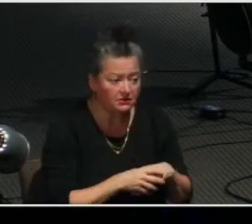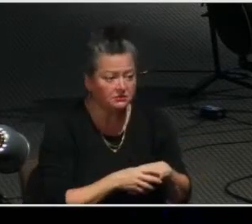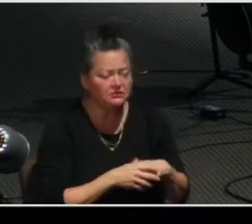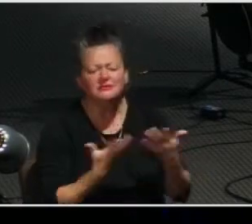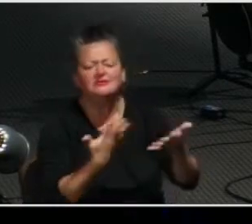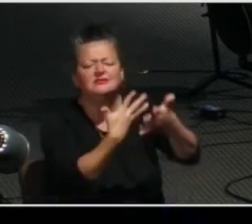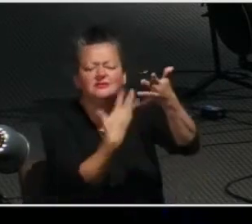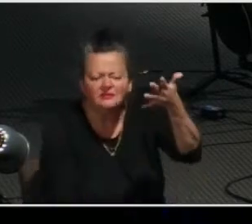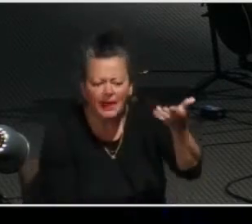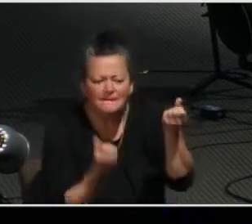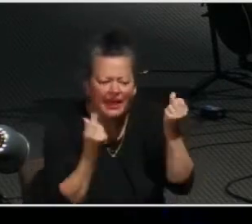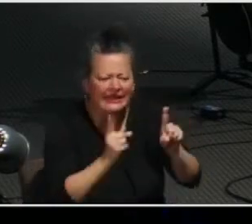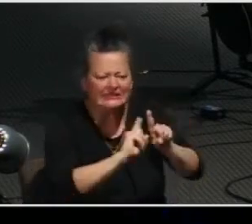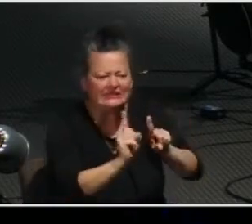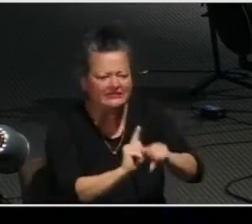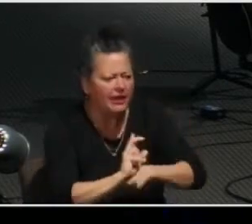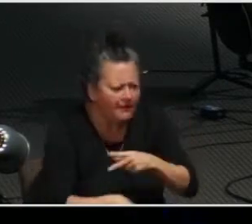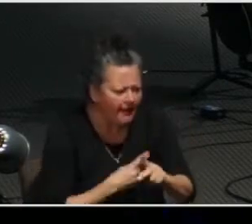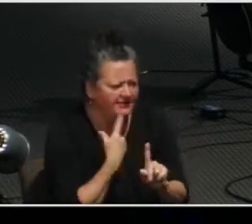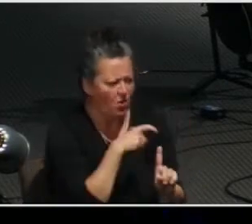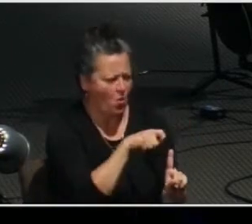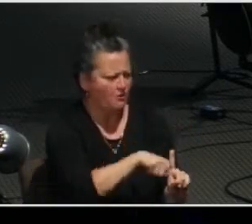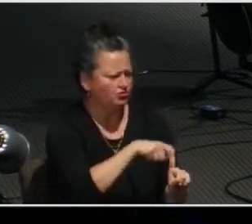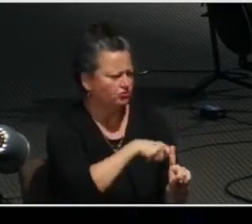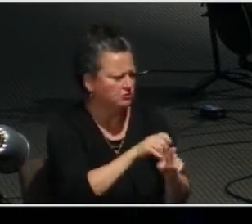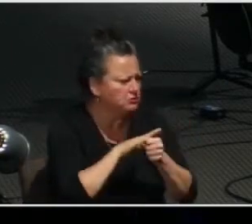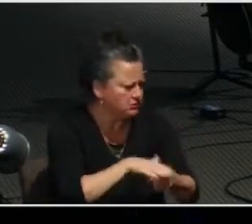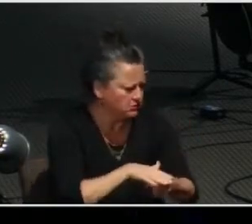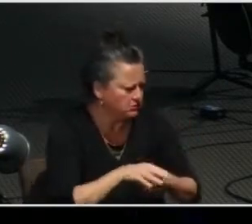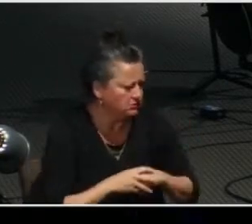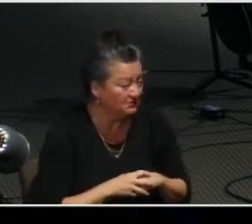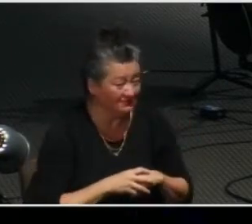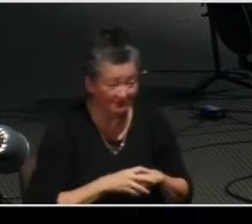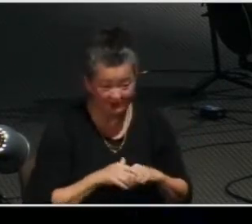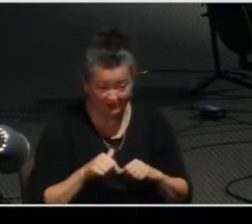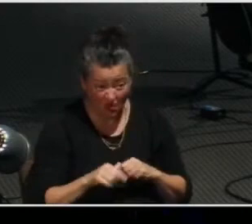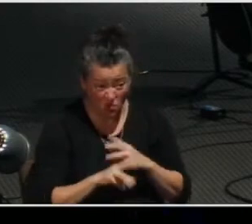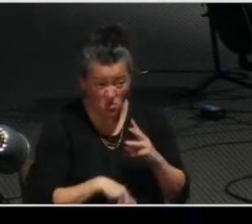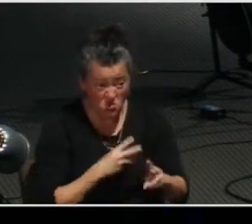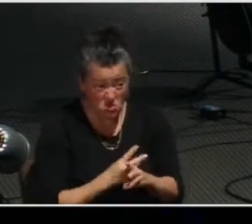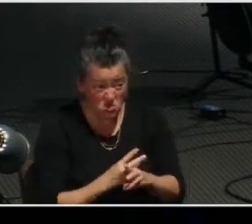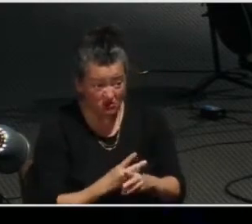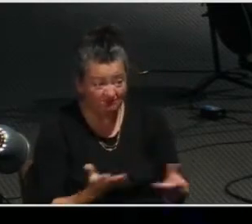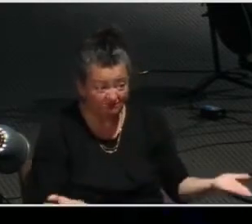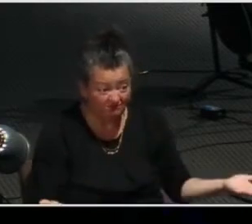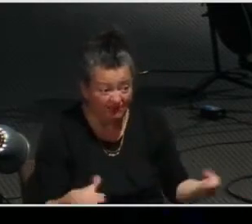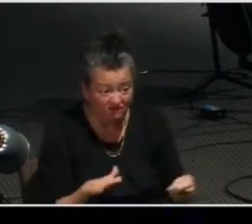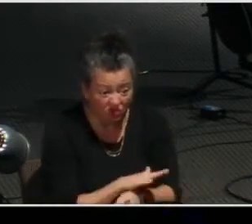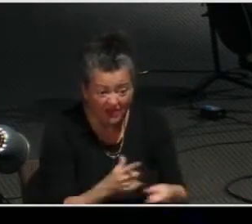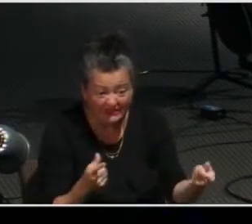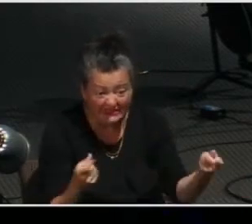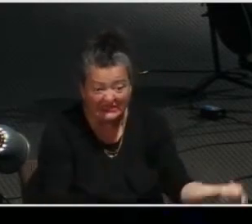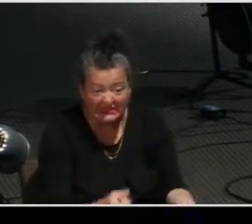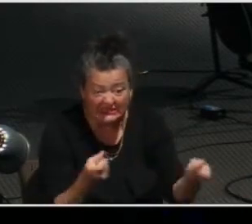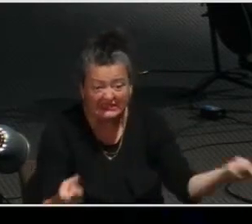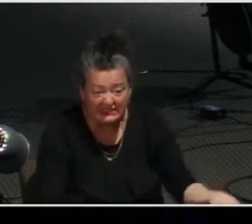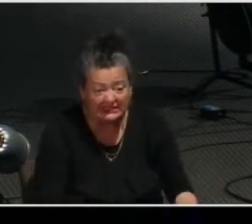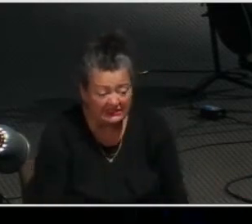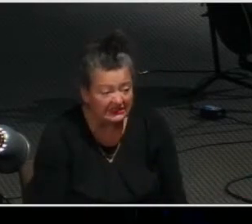other. It seems like life in a fallen world like ours includes